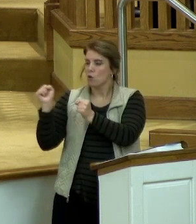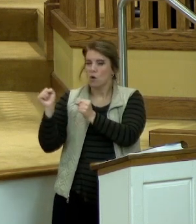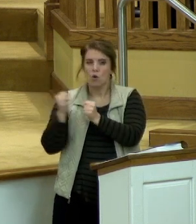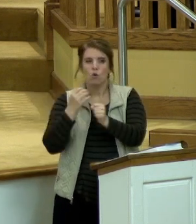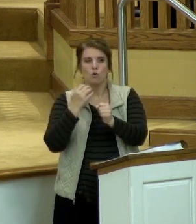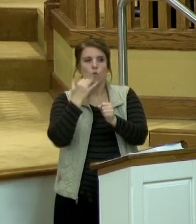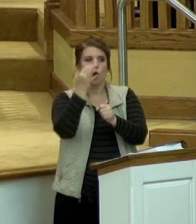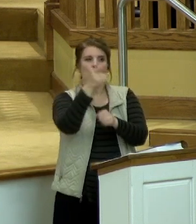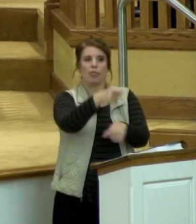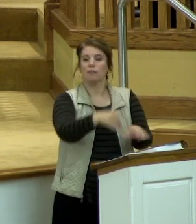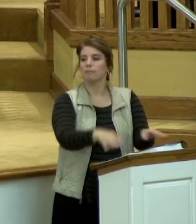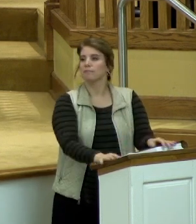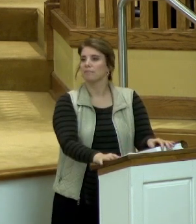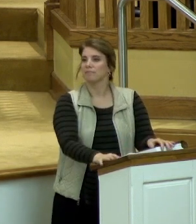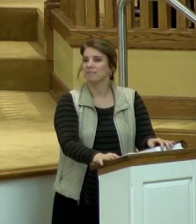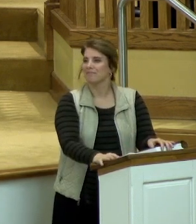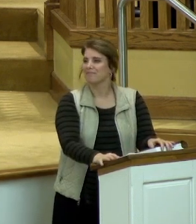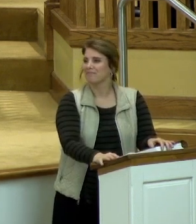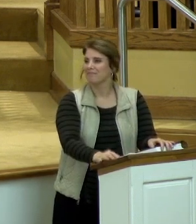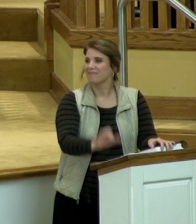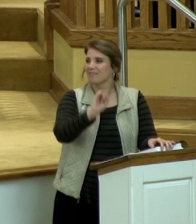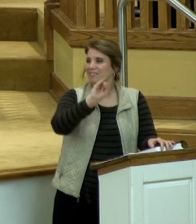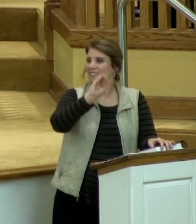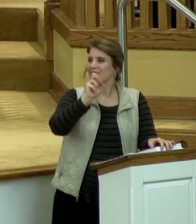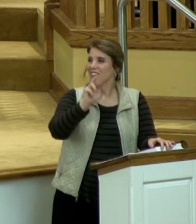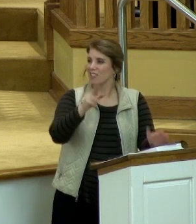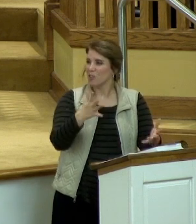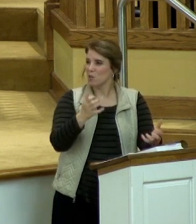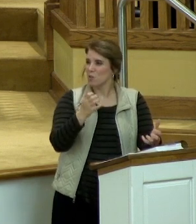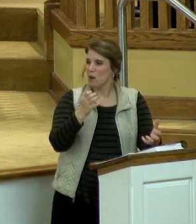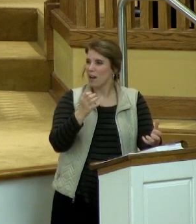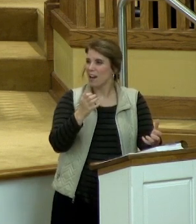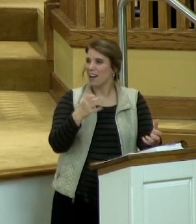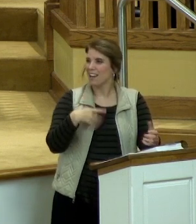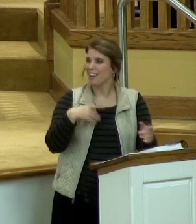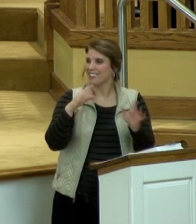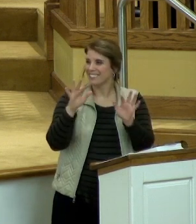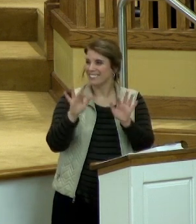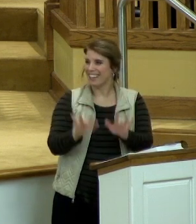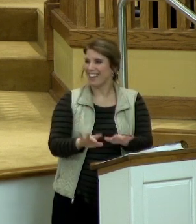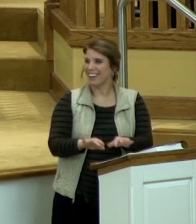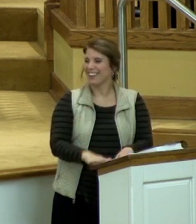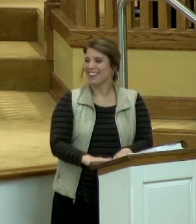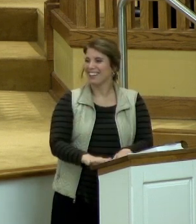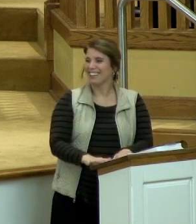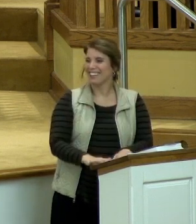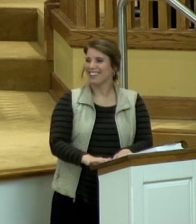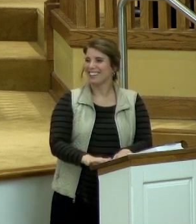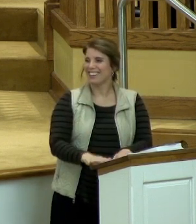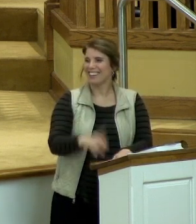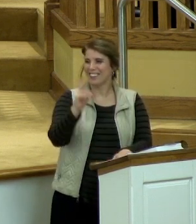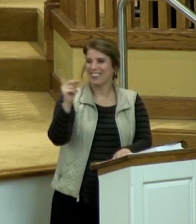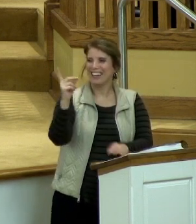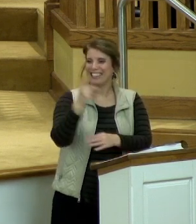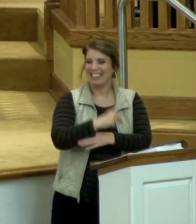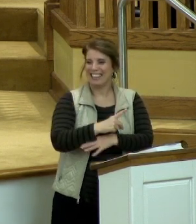Wow. Jennifer, you want snow? One day. Okay. Man,